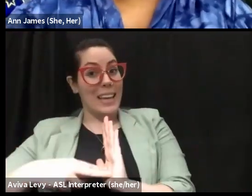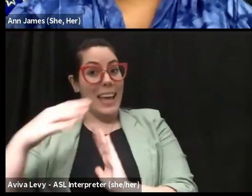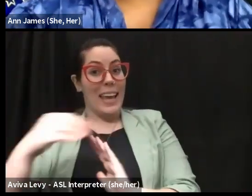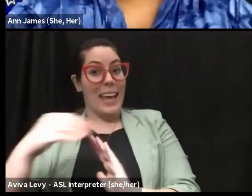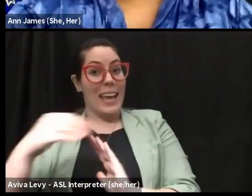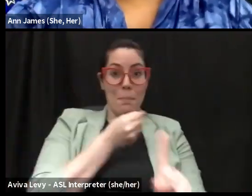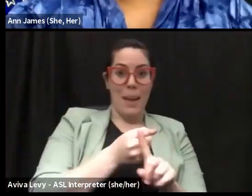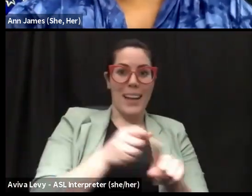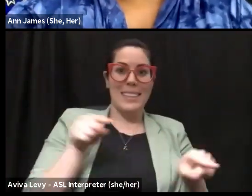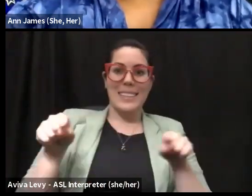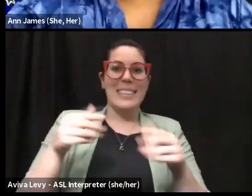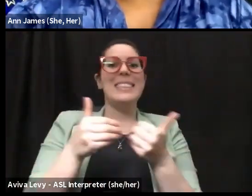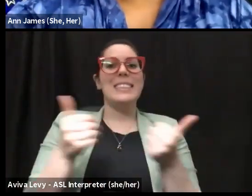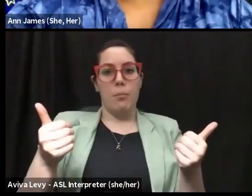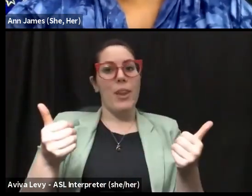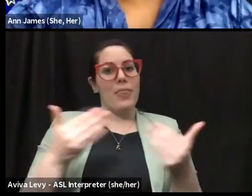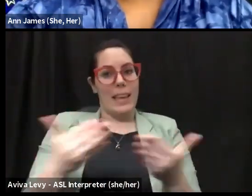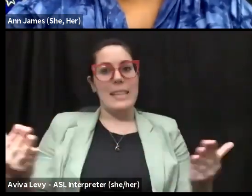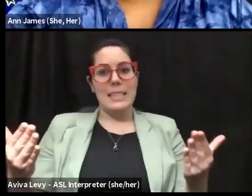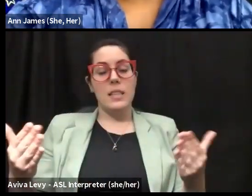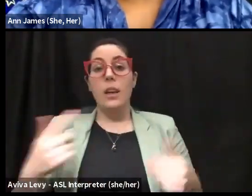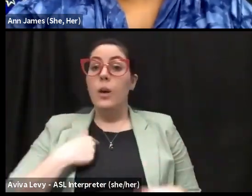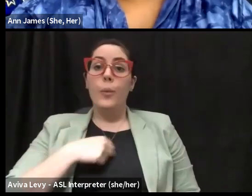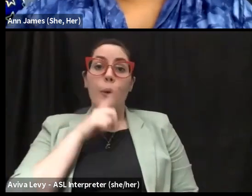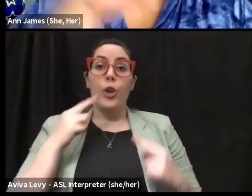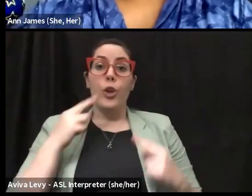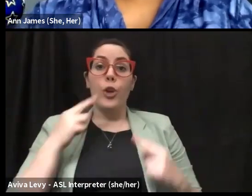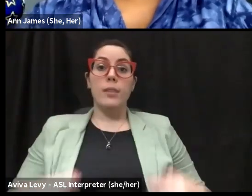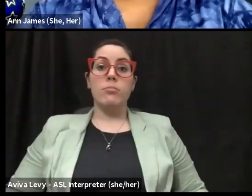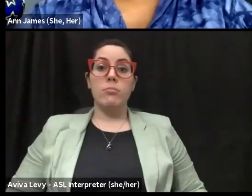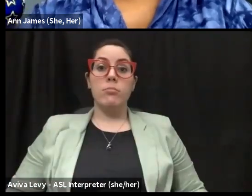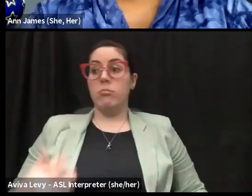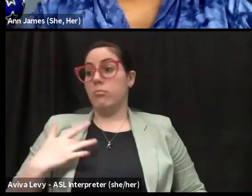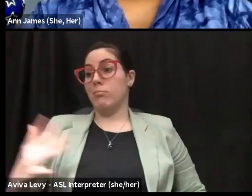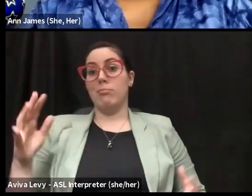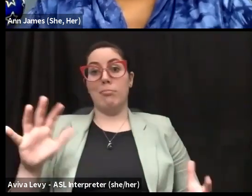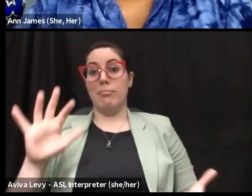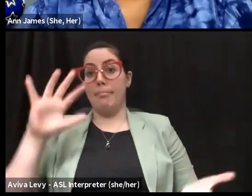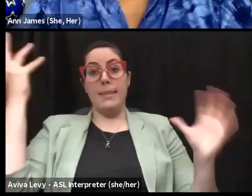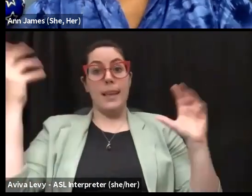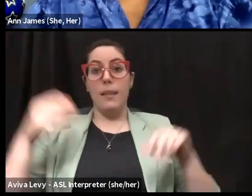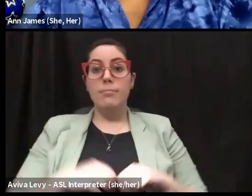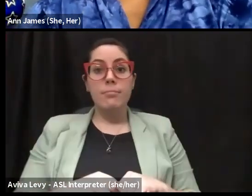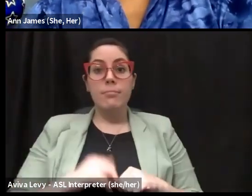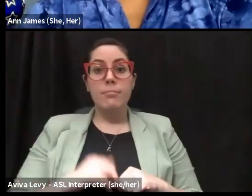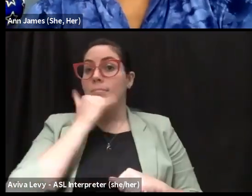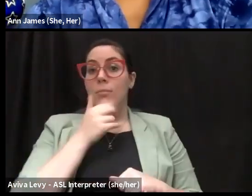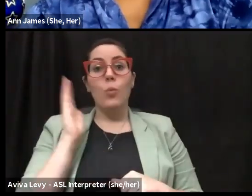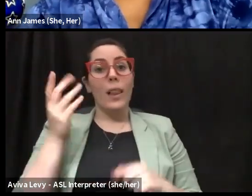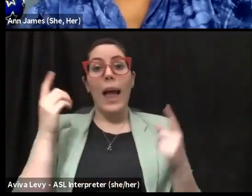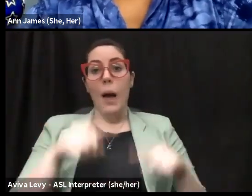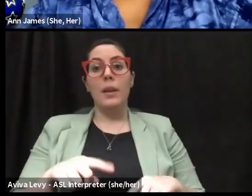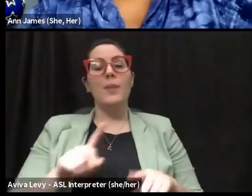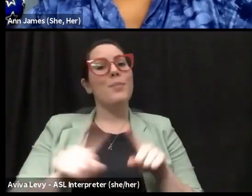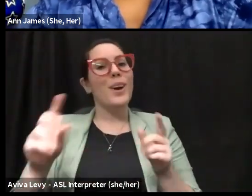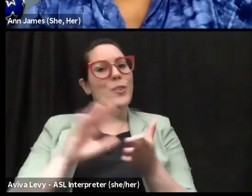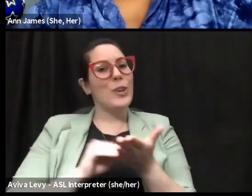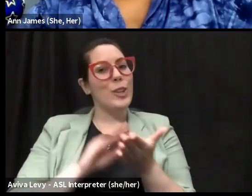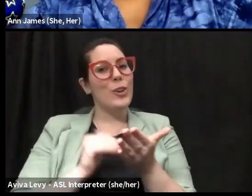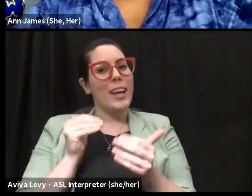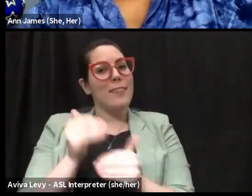I think having space for, we're humans, we mess up, we try things and we mess up, especially as we learn and grow, and it